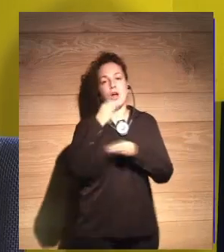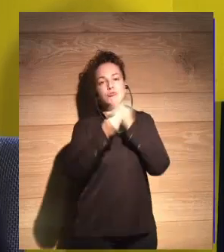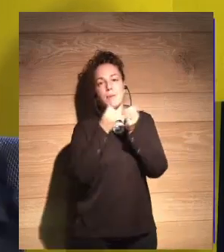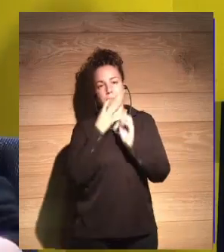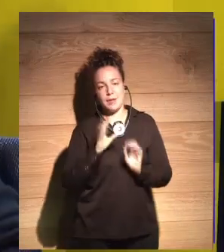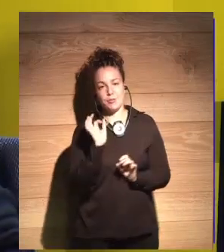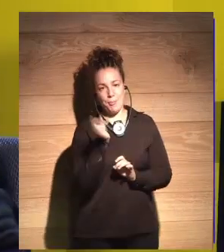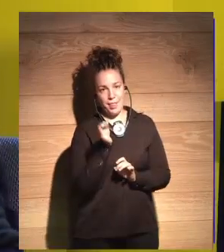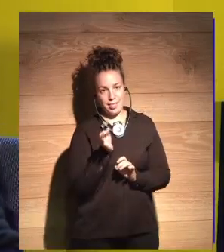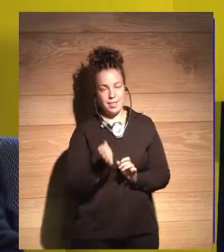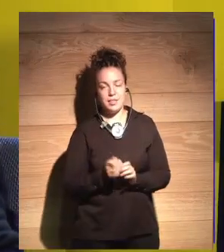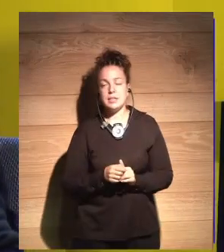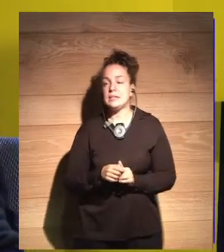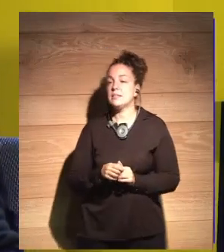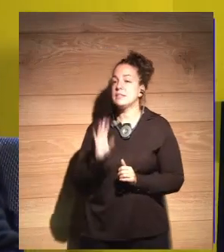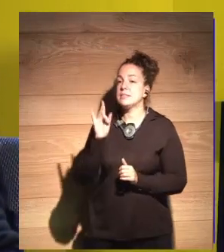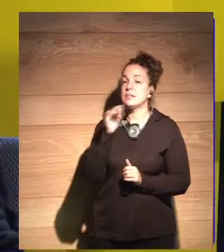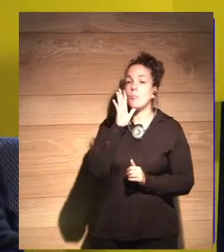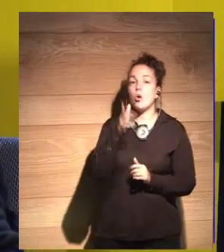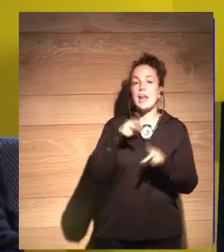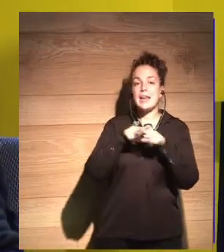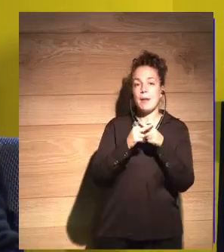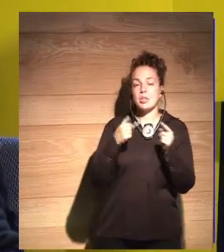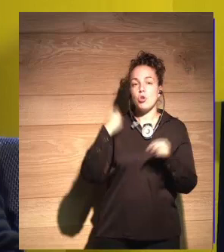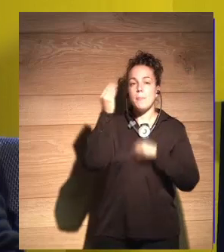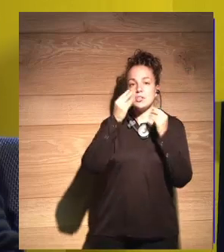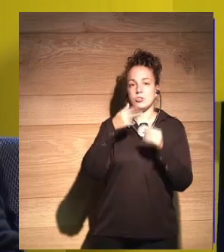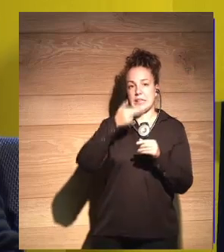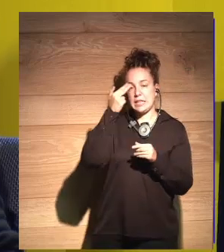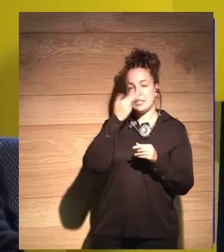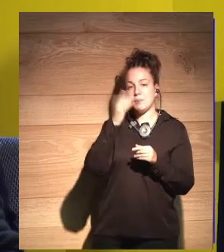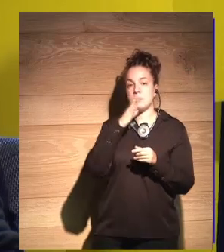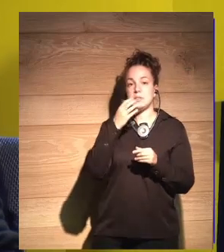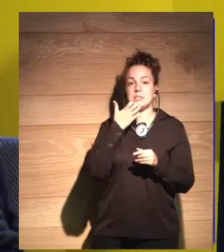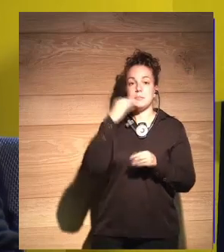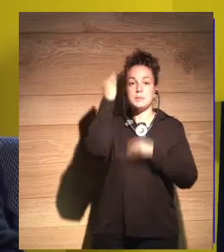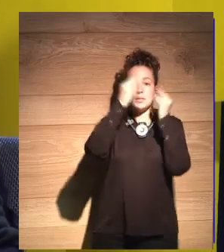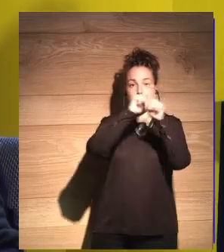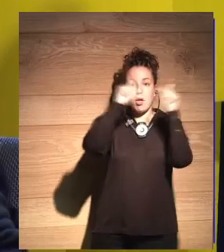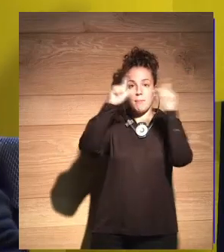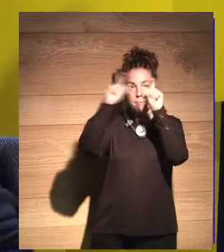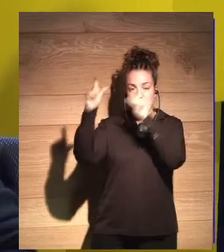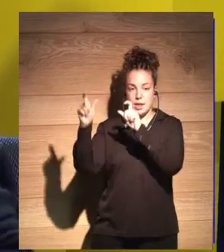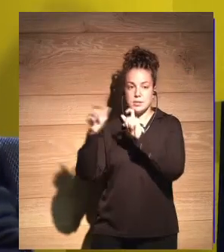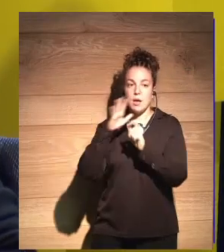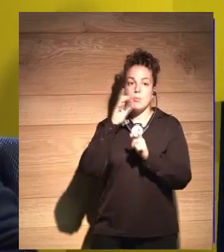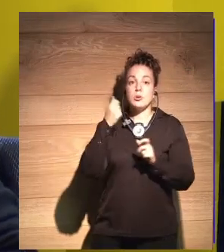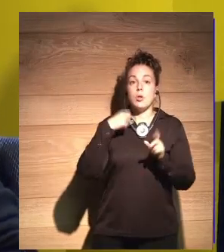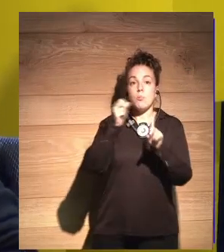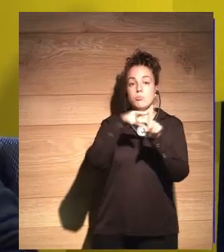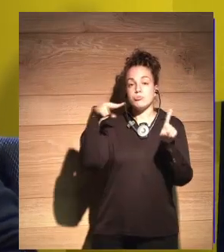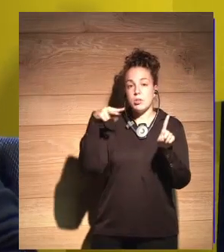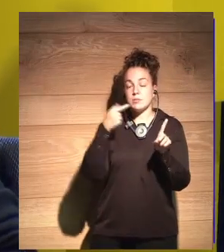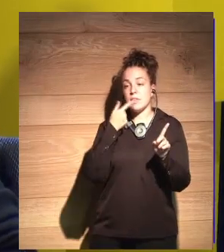I really it's so interesting to think about companies that would have that, that vision to bring